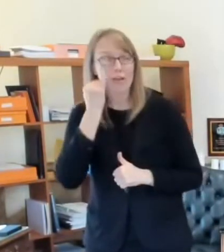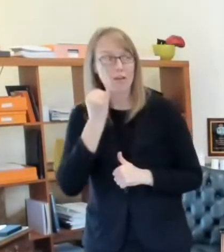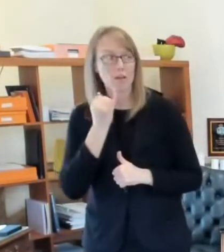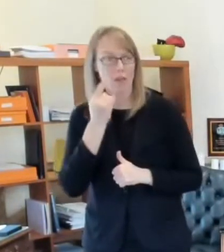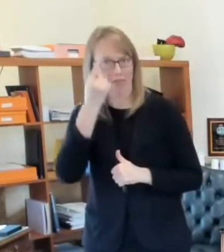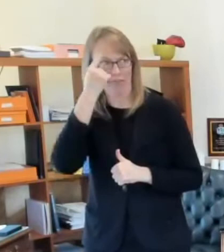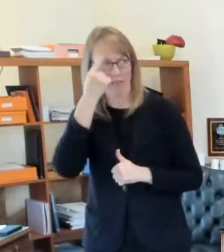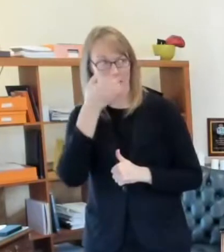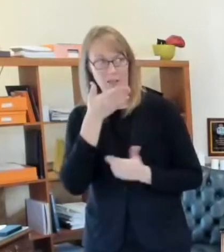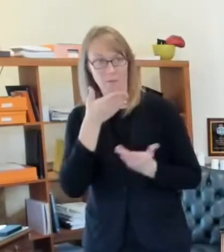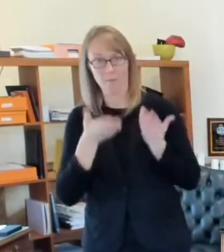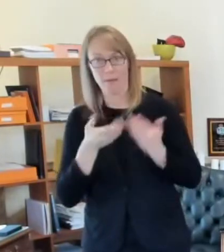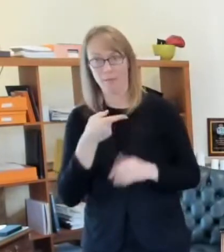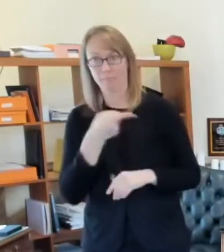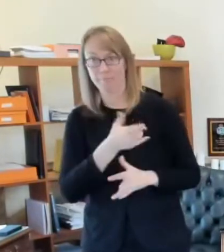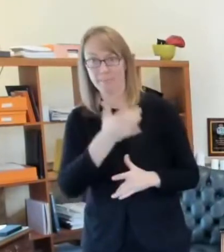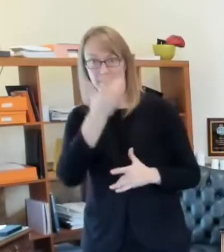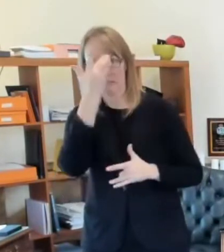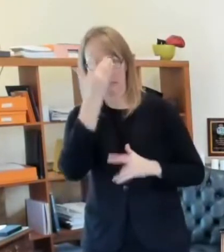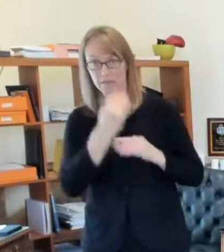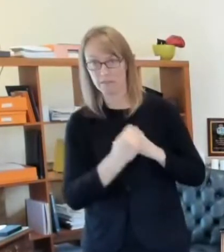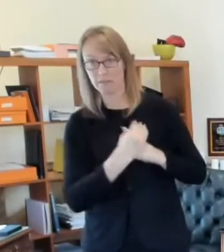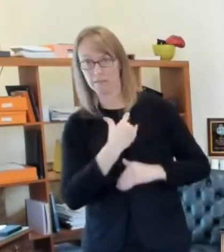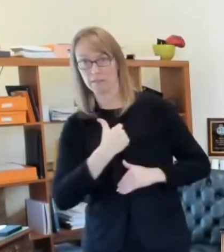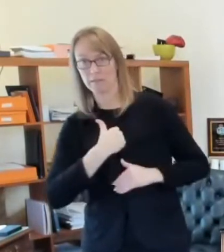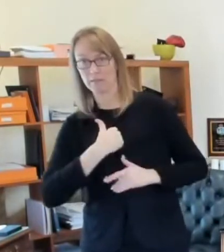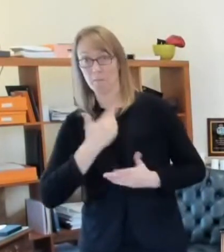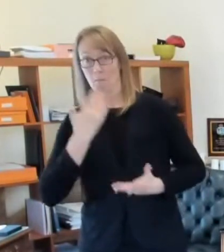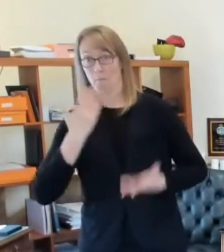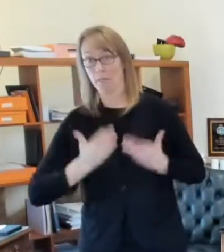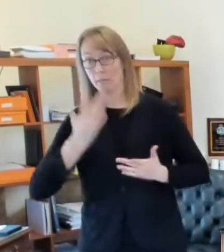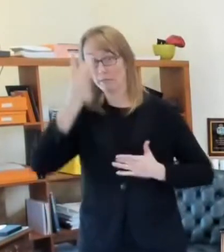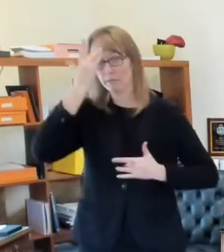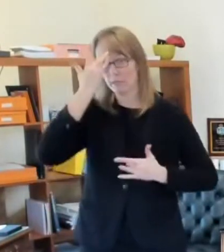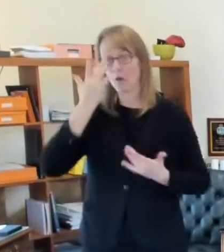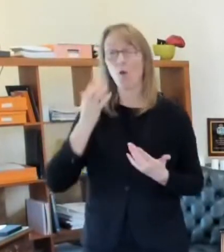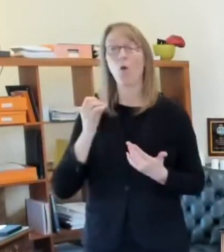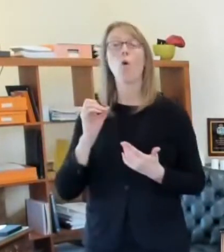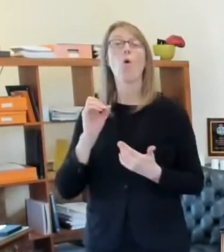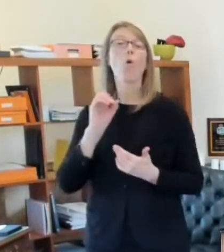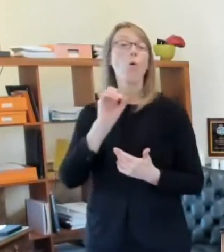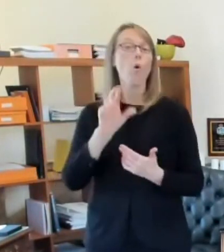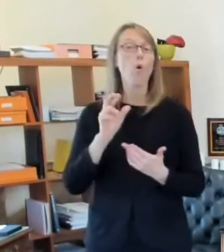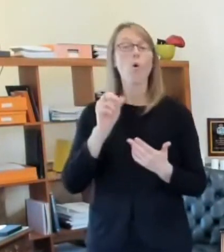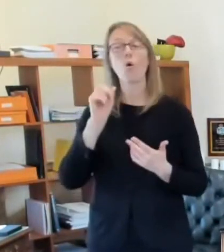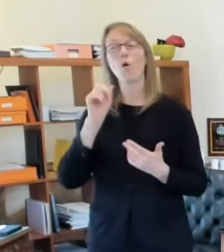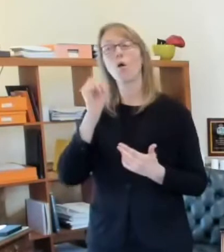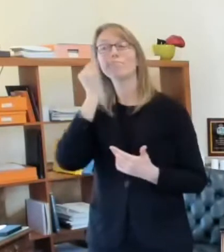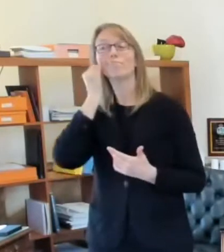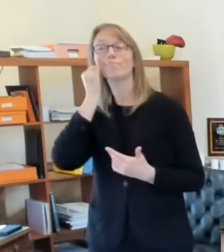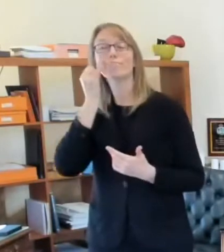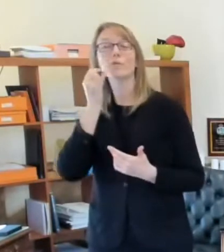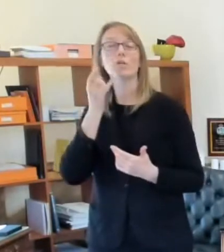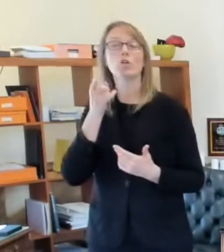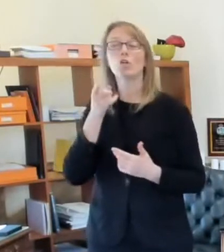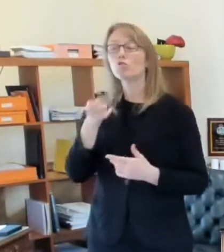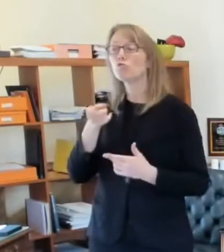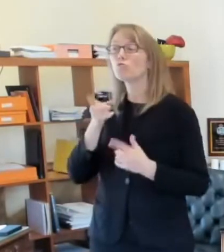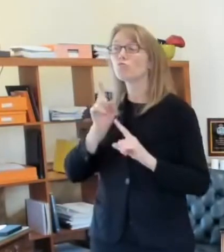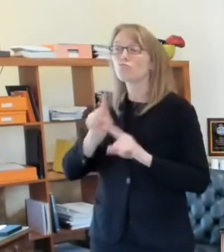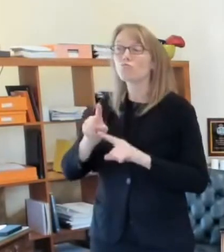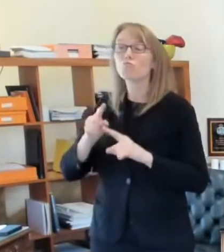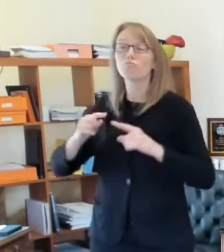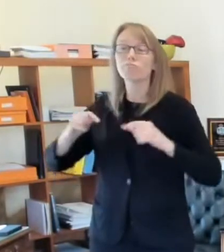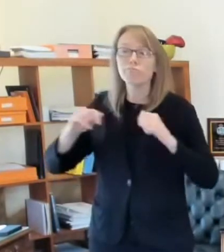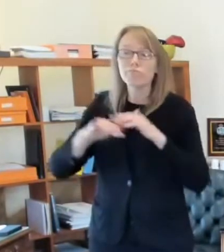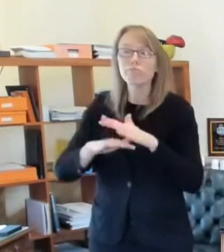some maybe riskier than you should have, or then we'd want you to behaviors, being in large groups, traveling, that